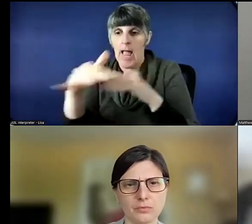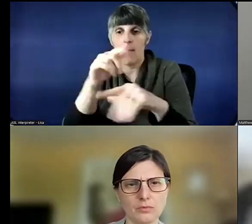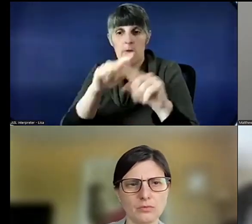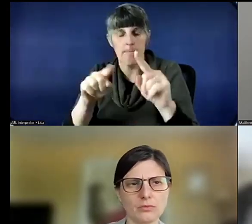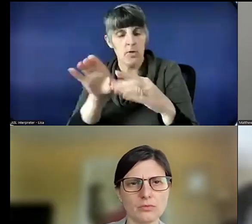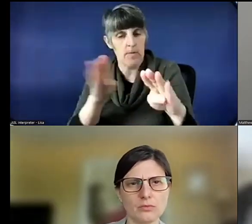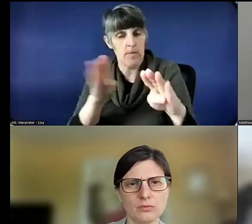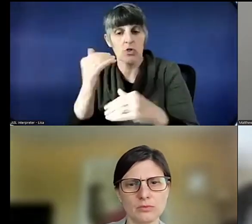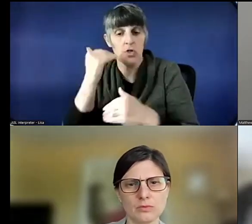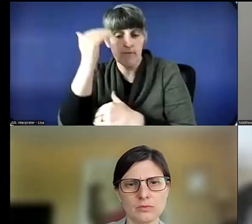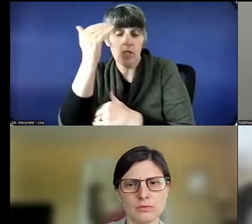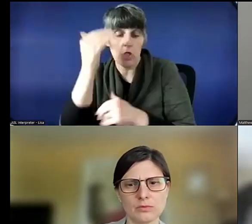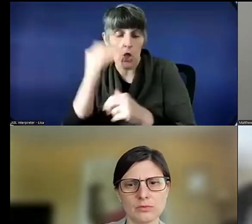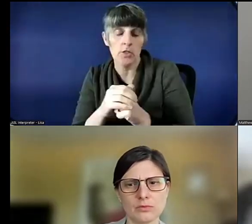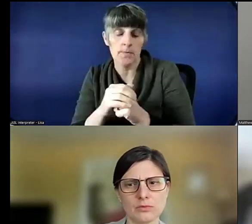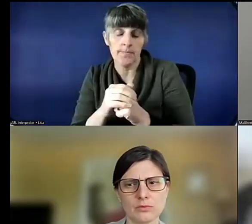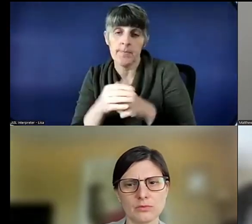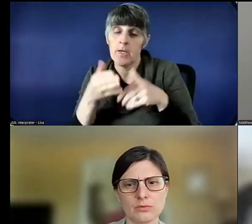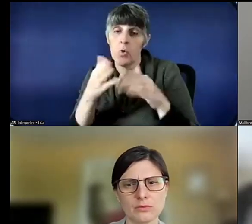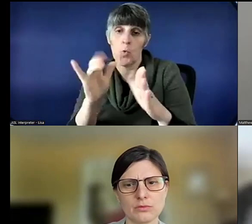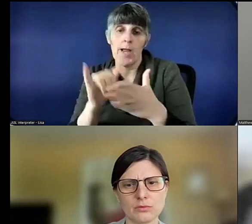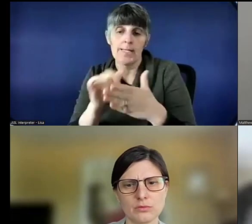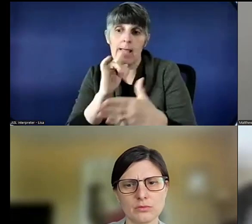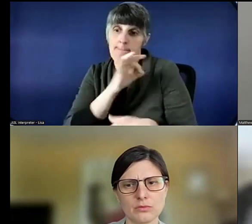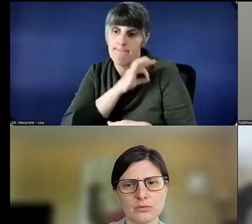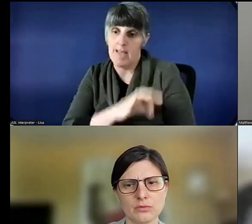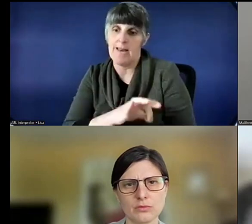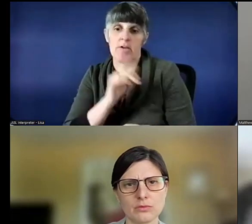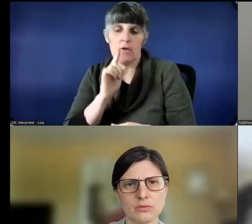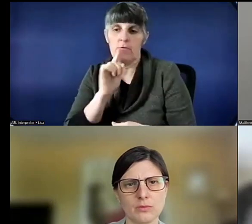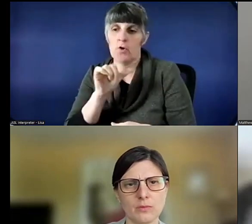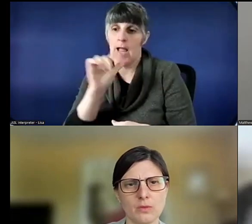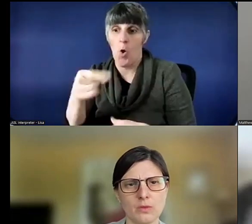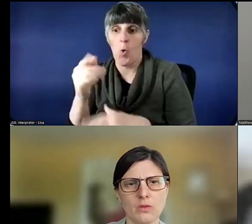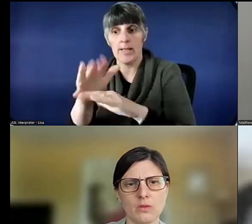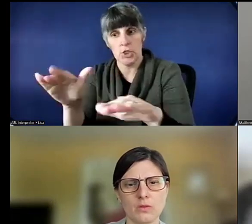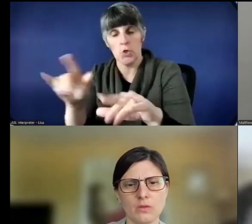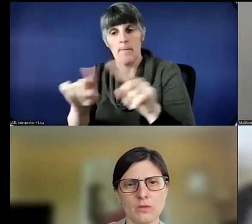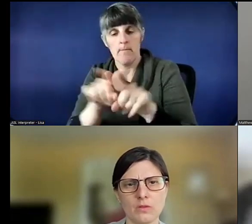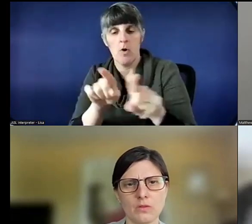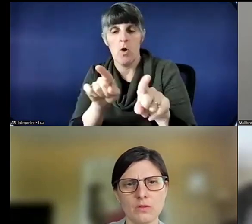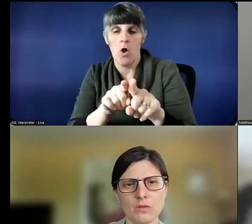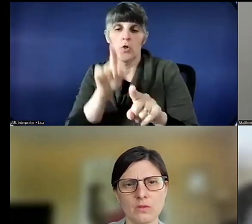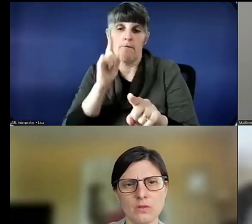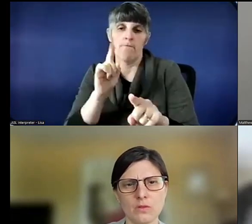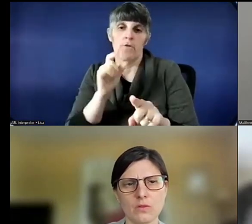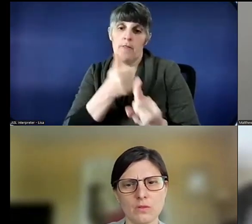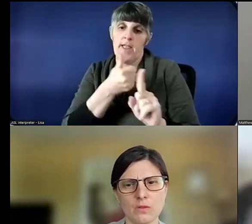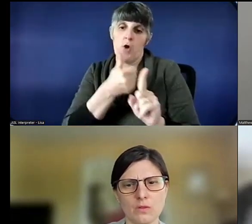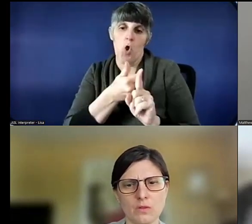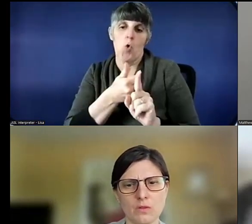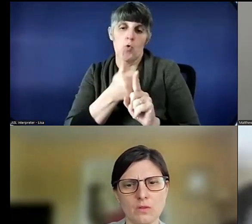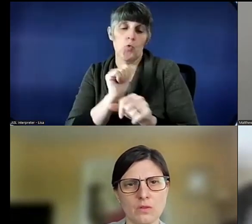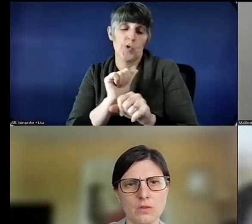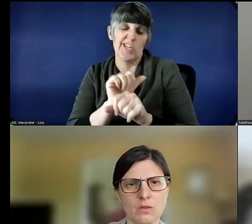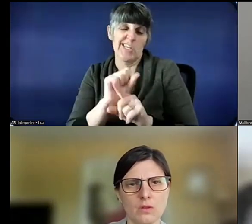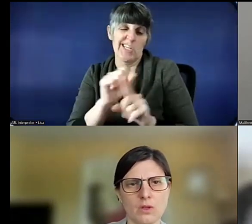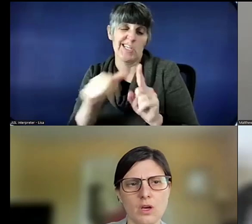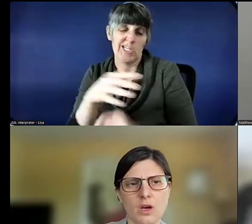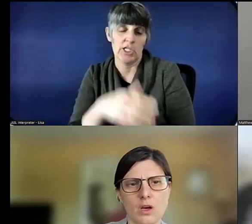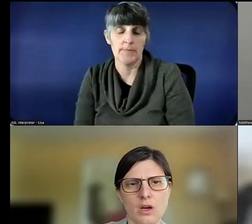behaviors of the adults in ways that are beneficial to not only the child, but also to their own working